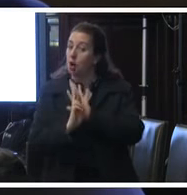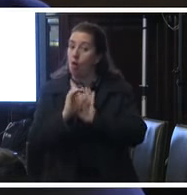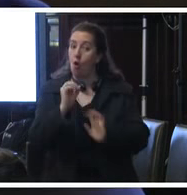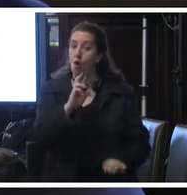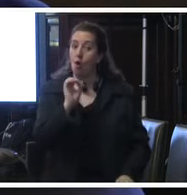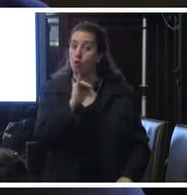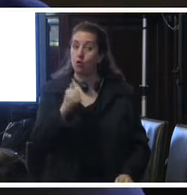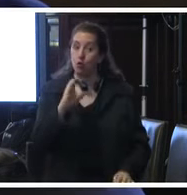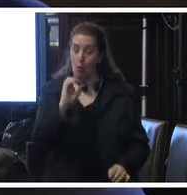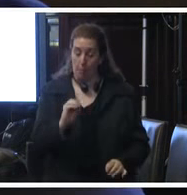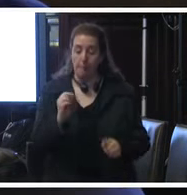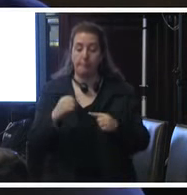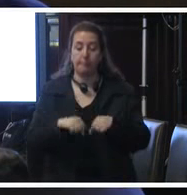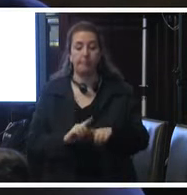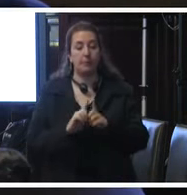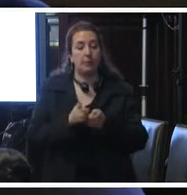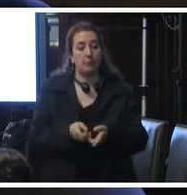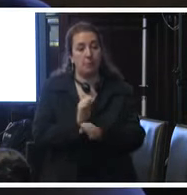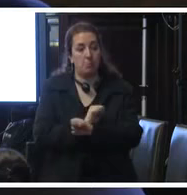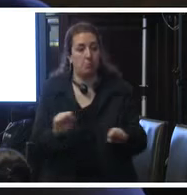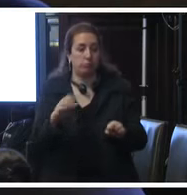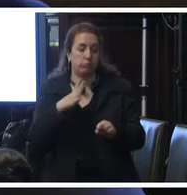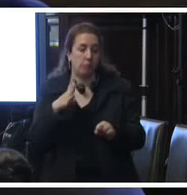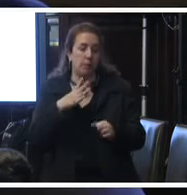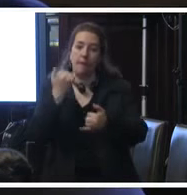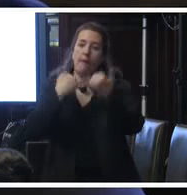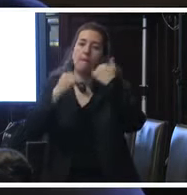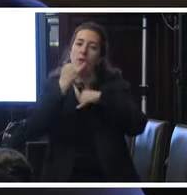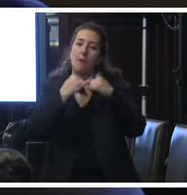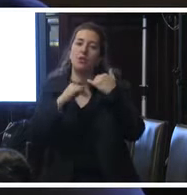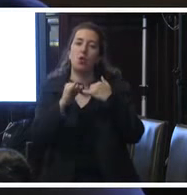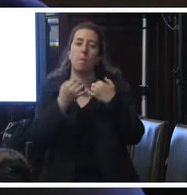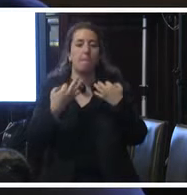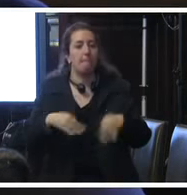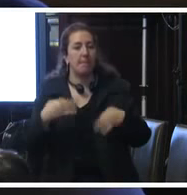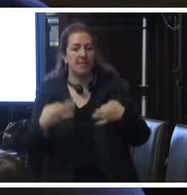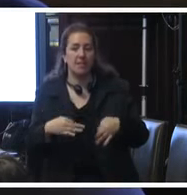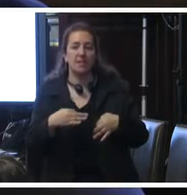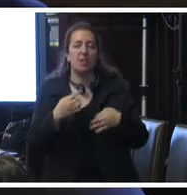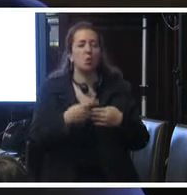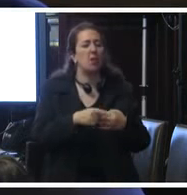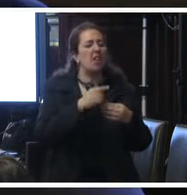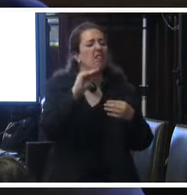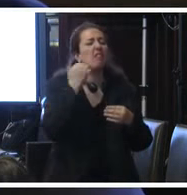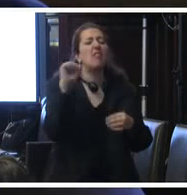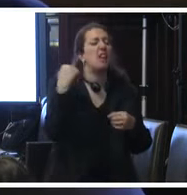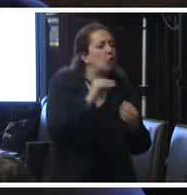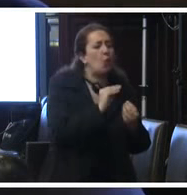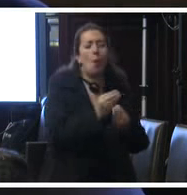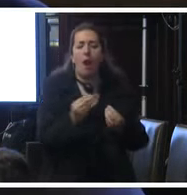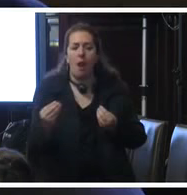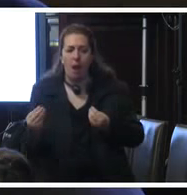what Commissioner Orozco just pointed out is very important. We want to have accurate, precise information